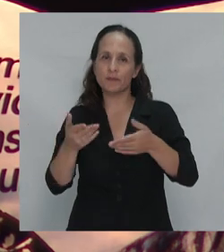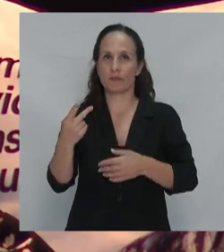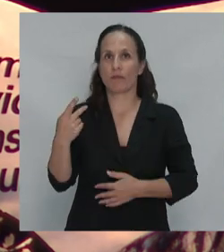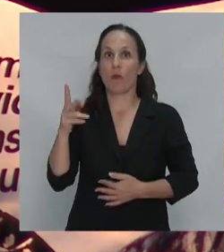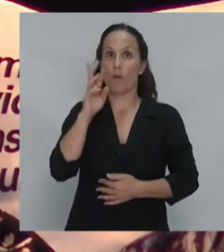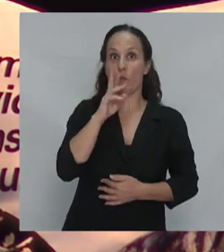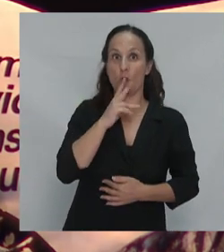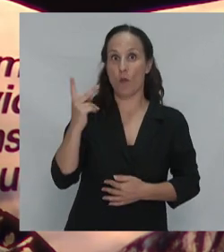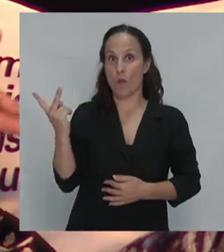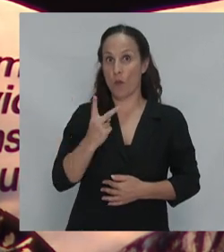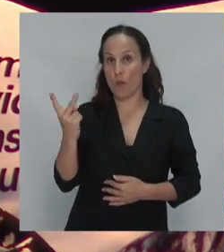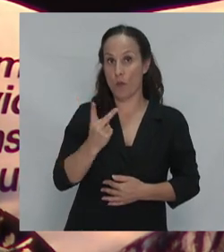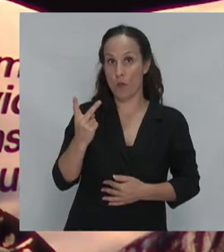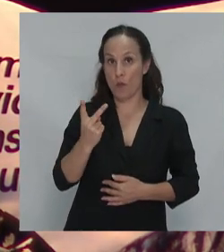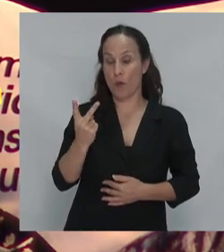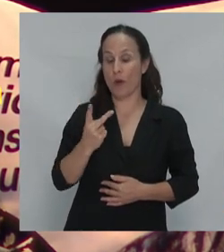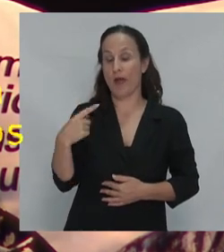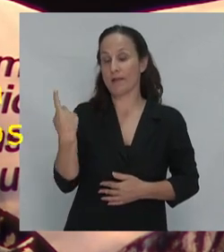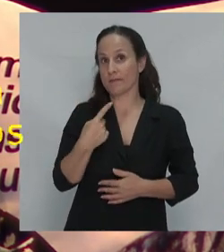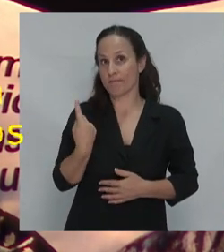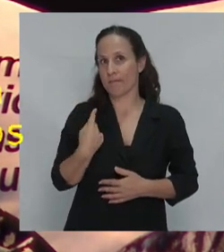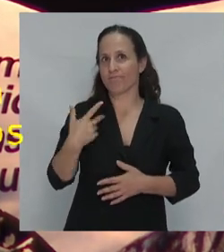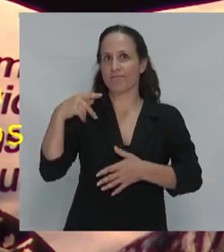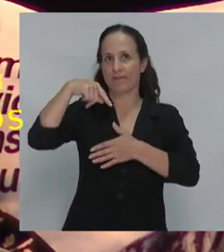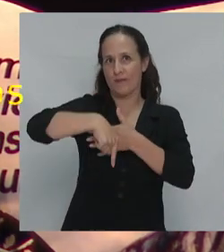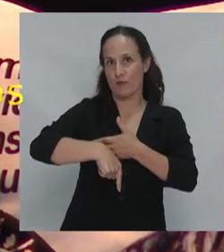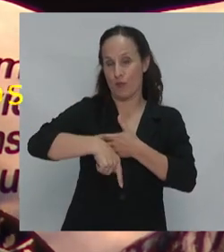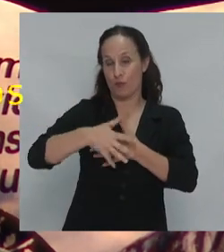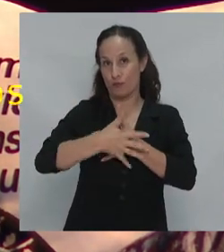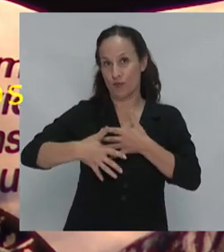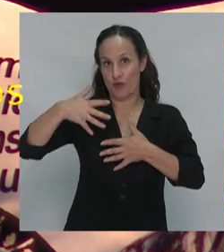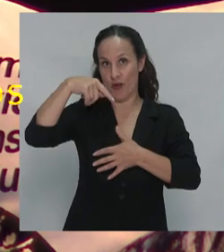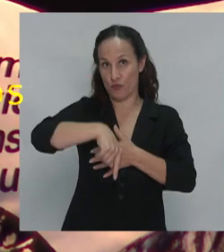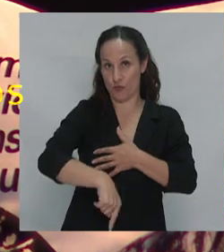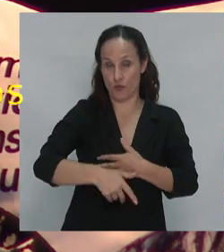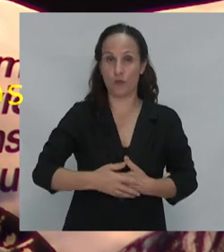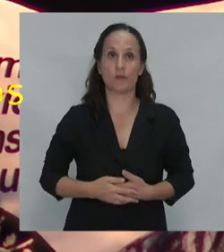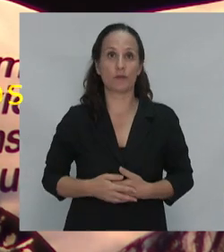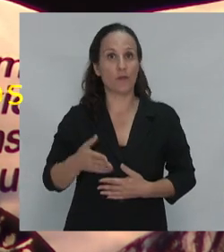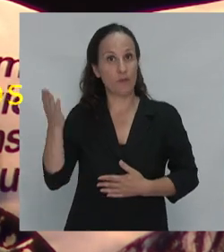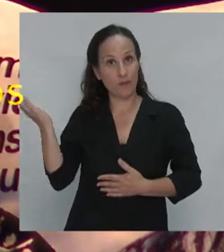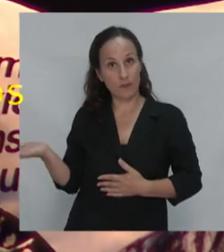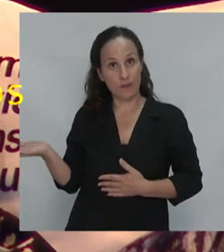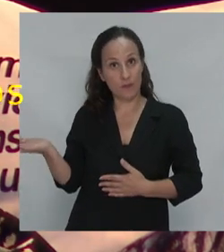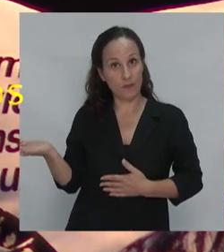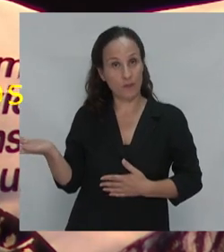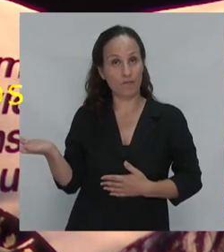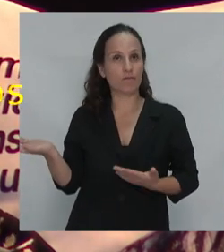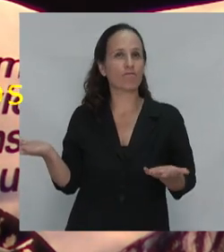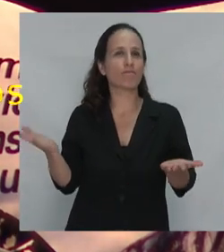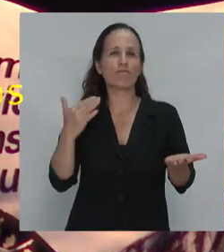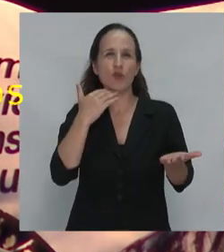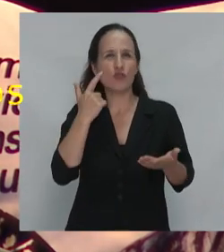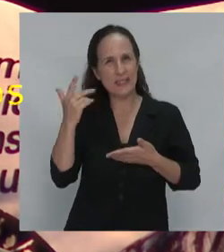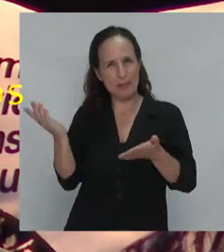South. Winnie is a, well, I don't know if I can introduce her, but